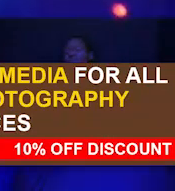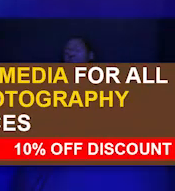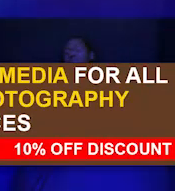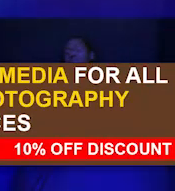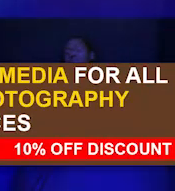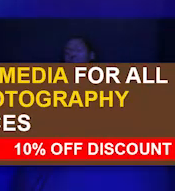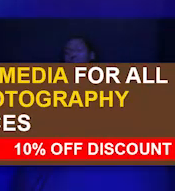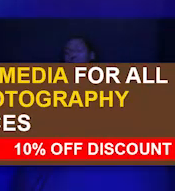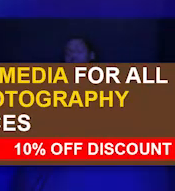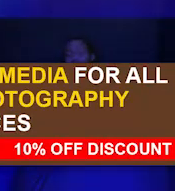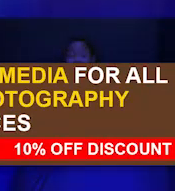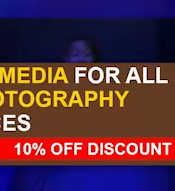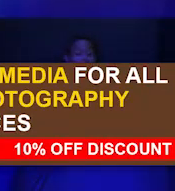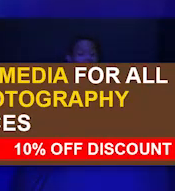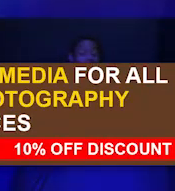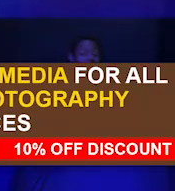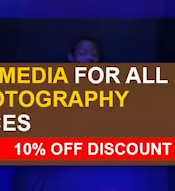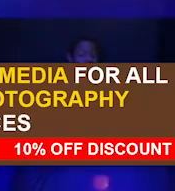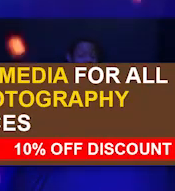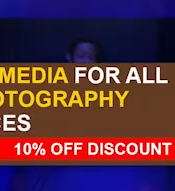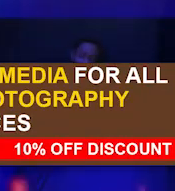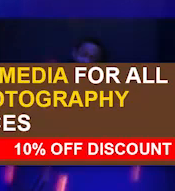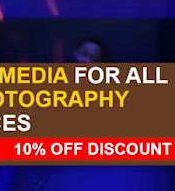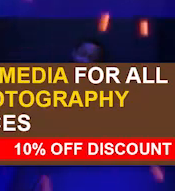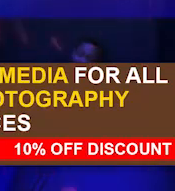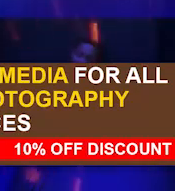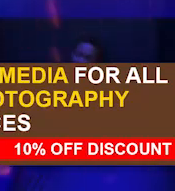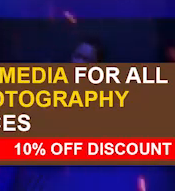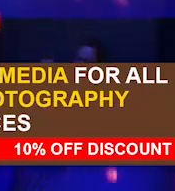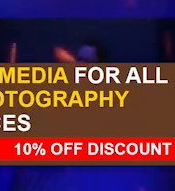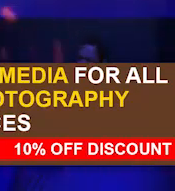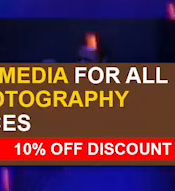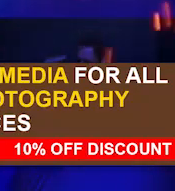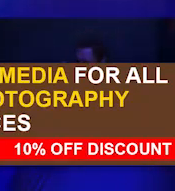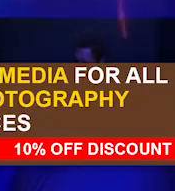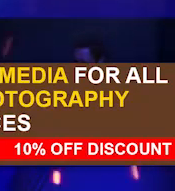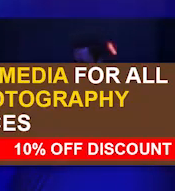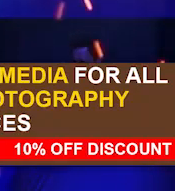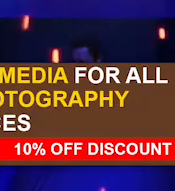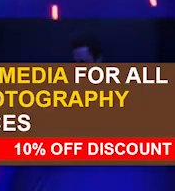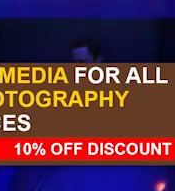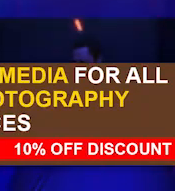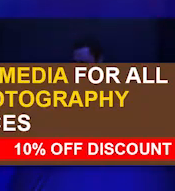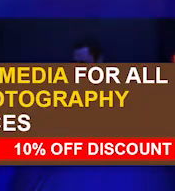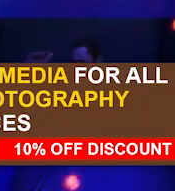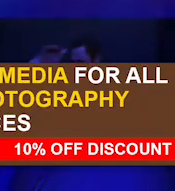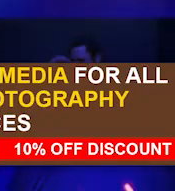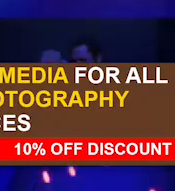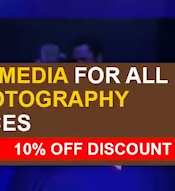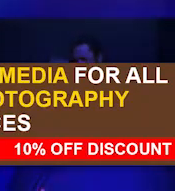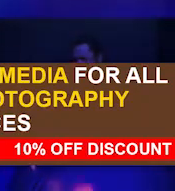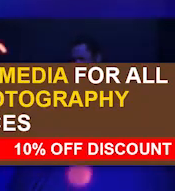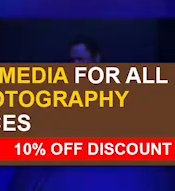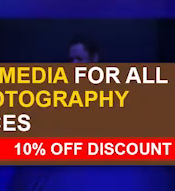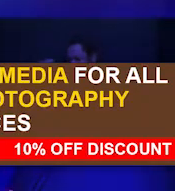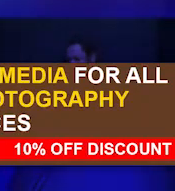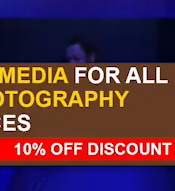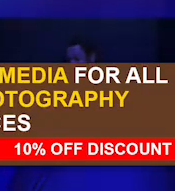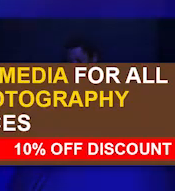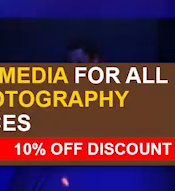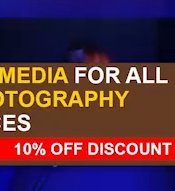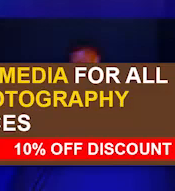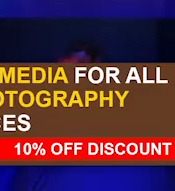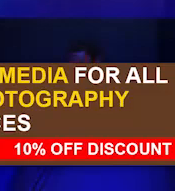says he gave him the name that is above every other name, that in the name of Jesus.